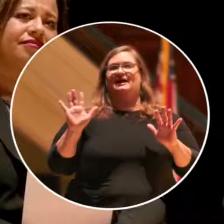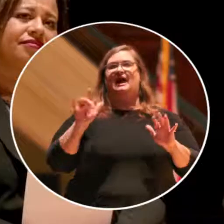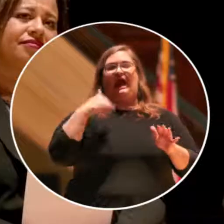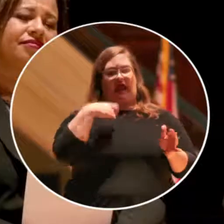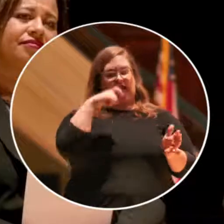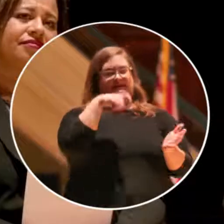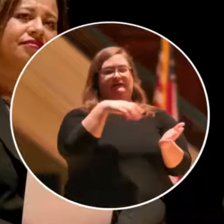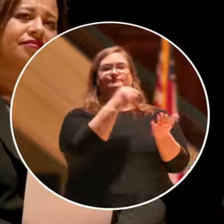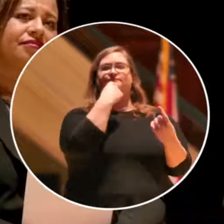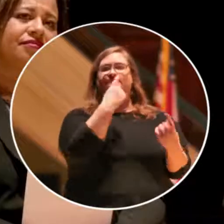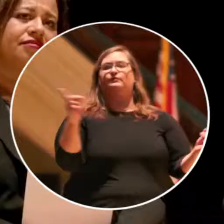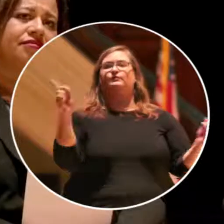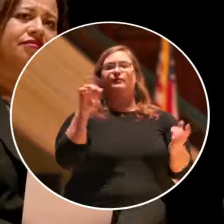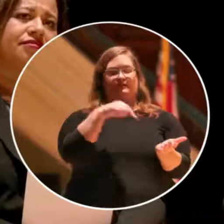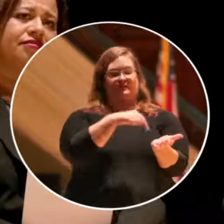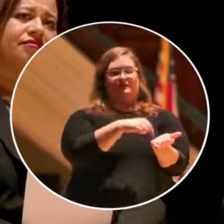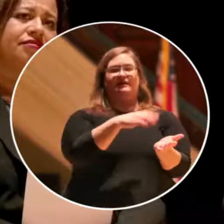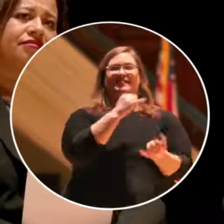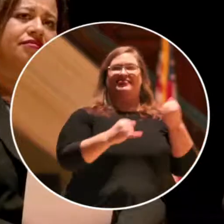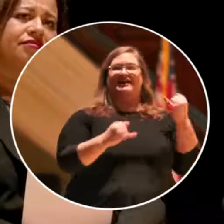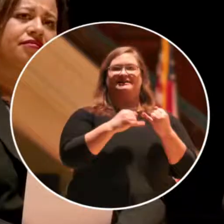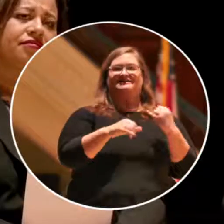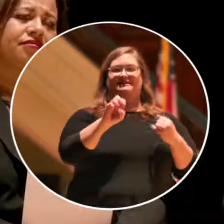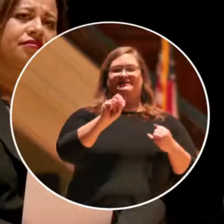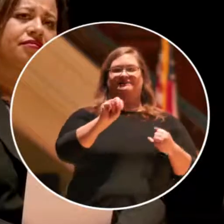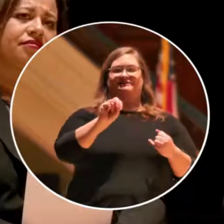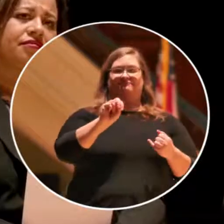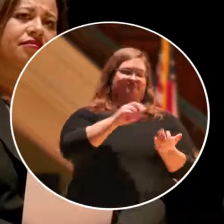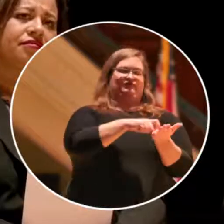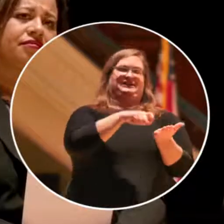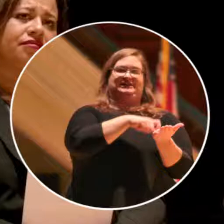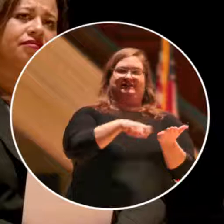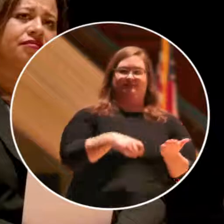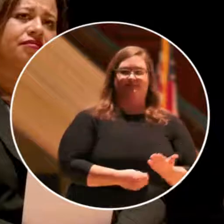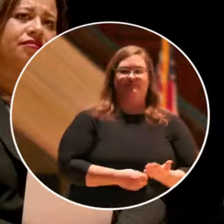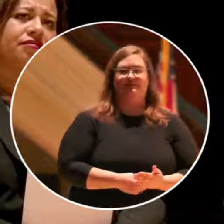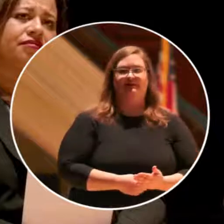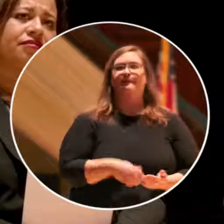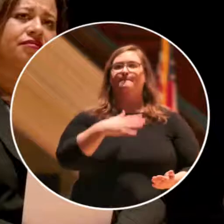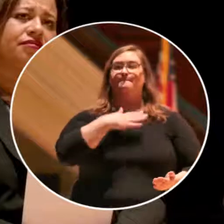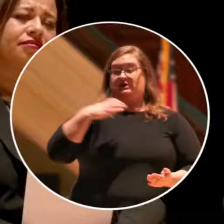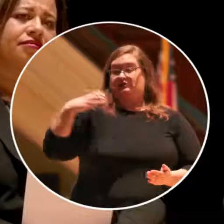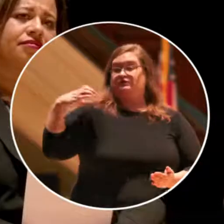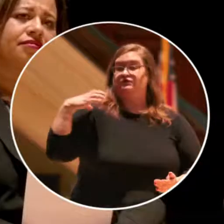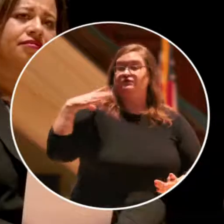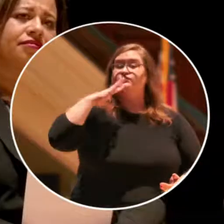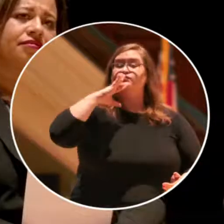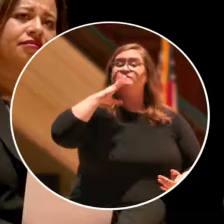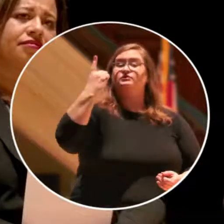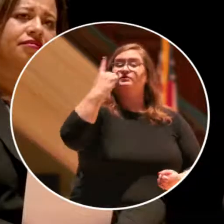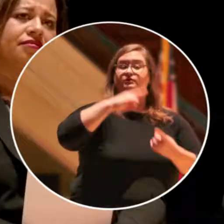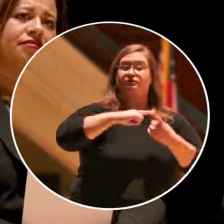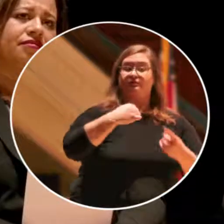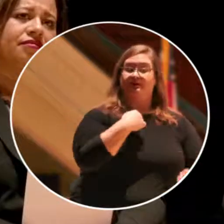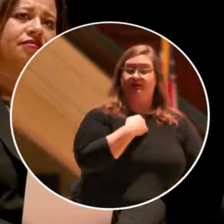contained words my track coach whispered to me the night my dad died.